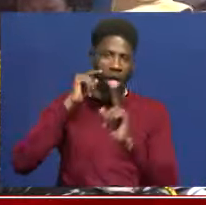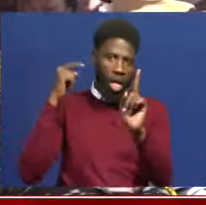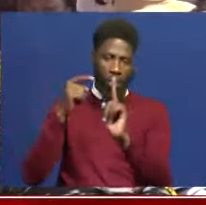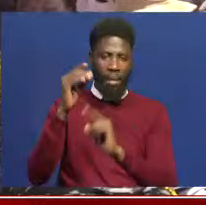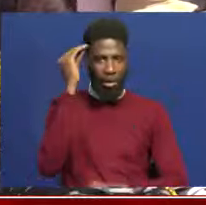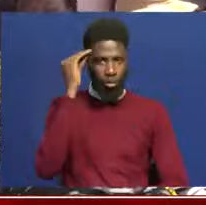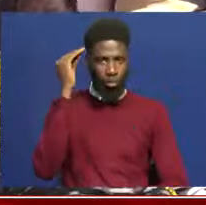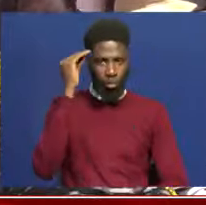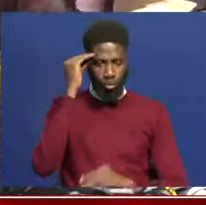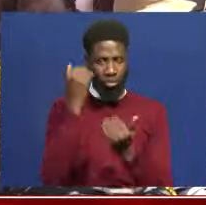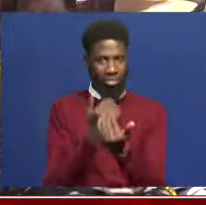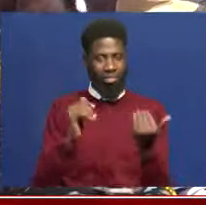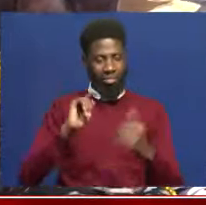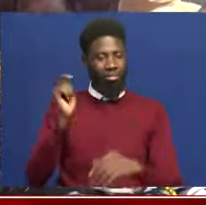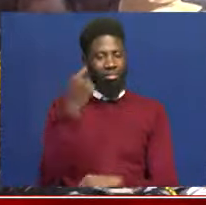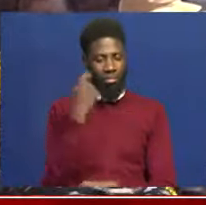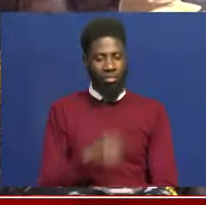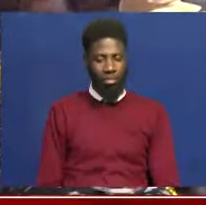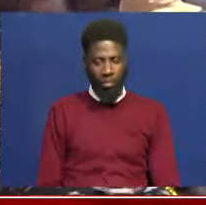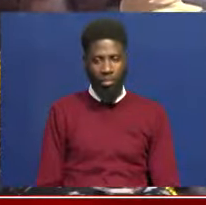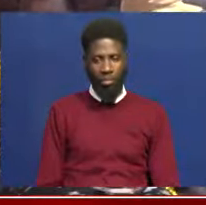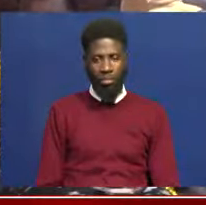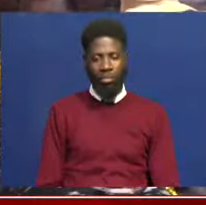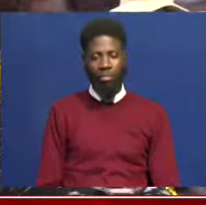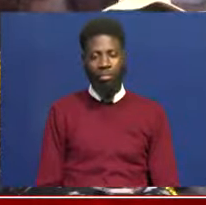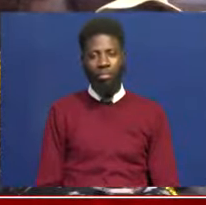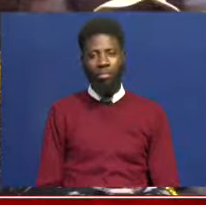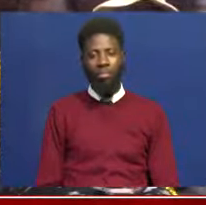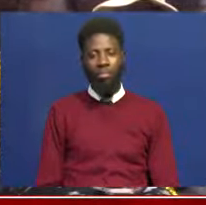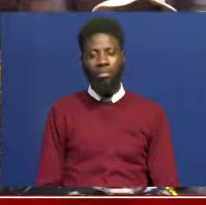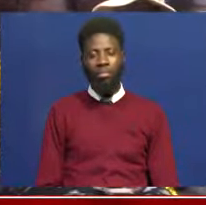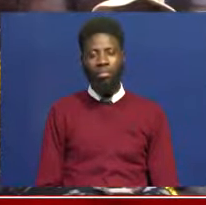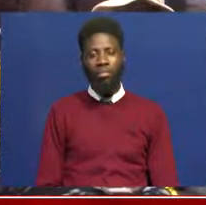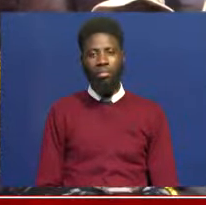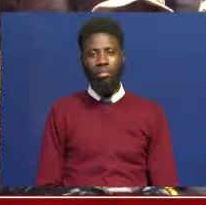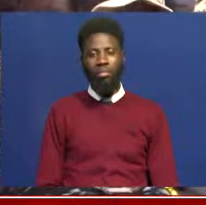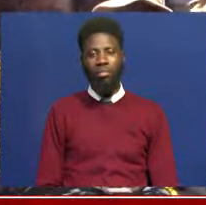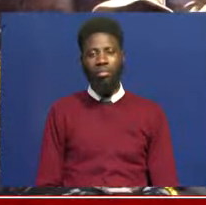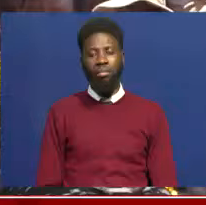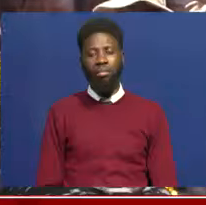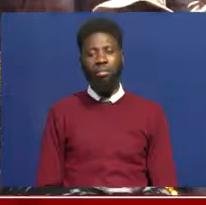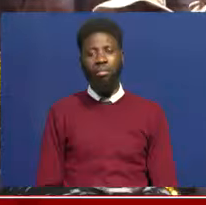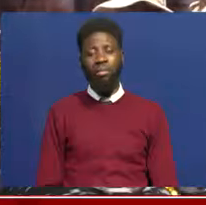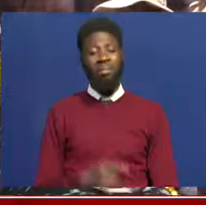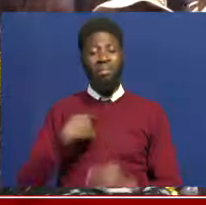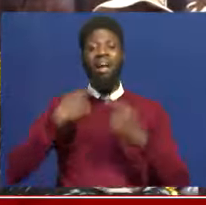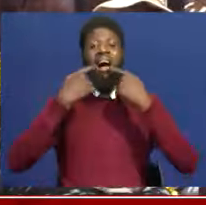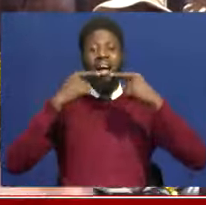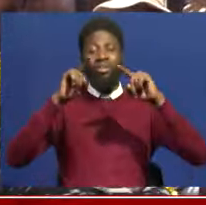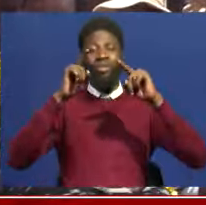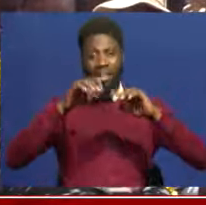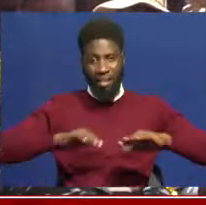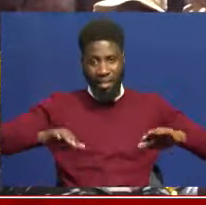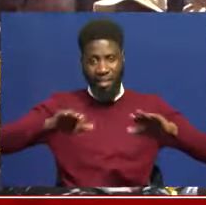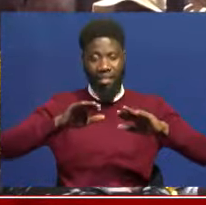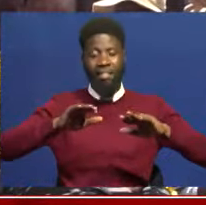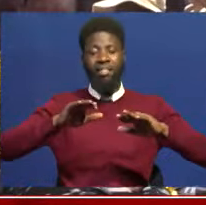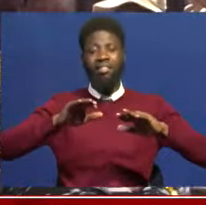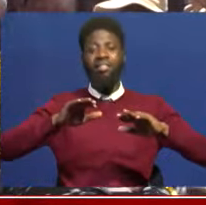Kenya. Na nataka nitangaze nikiwa hapa Mogotio, tukitekeleza hii bajeti, tunajua